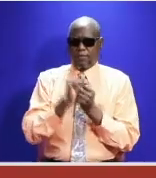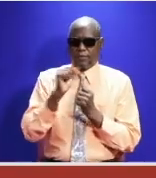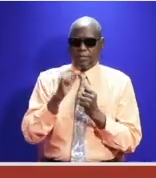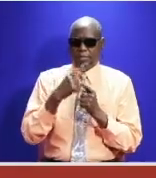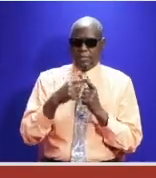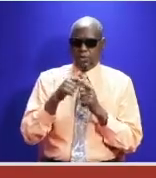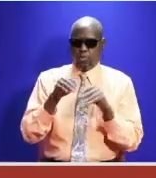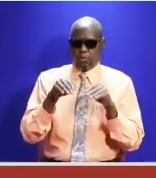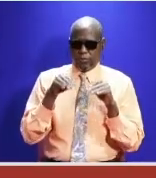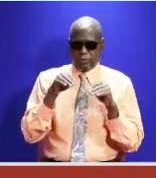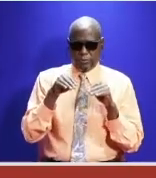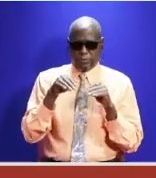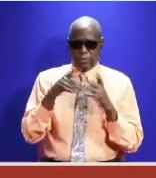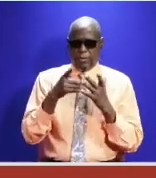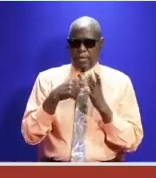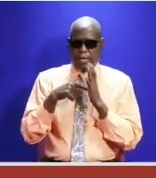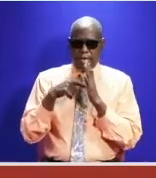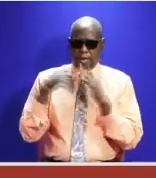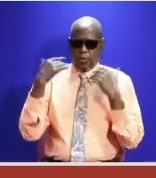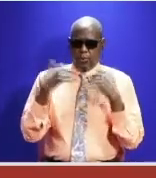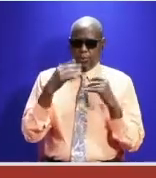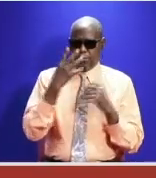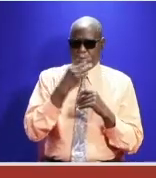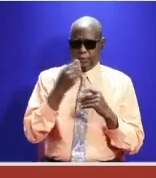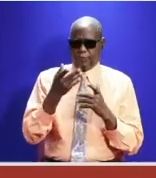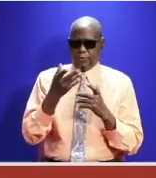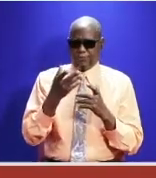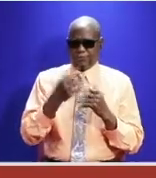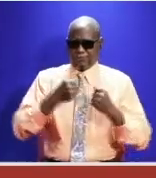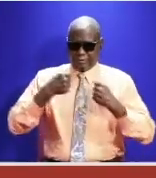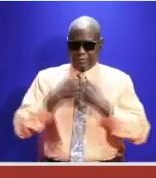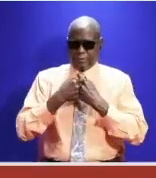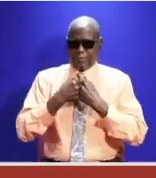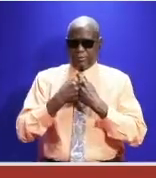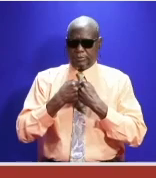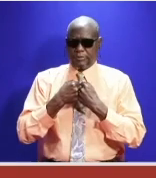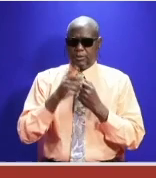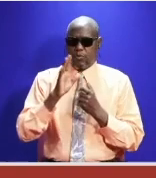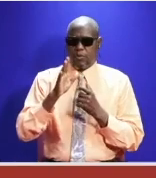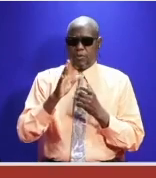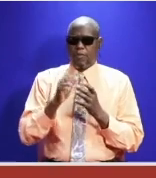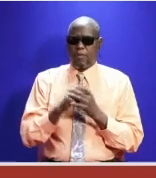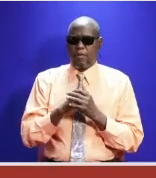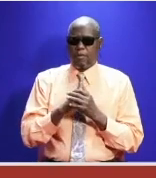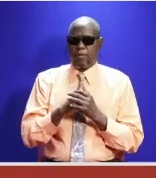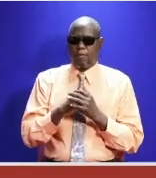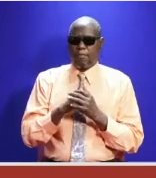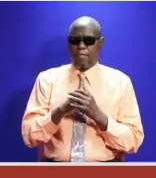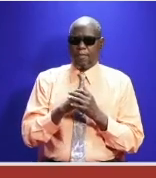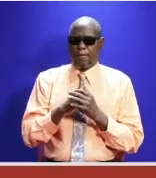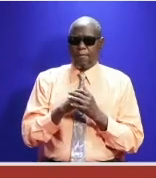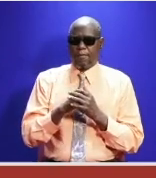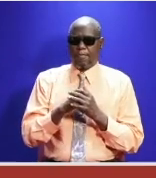keen on extending their impressive run when they clash with their rivals under the tutelage